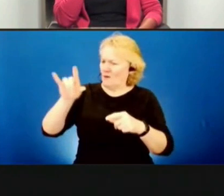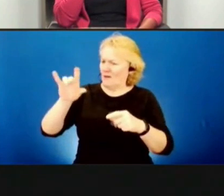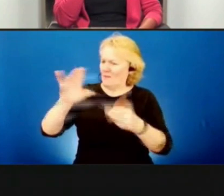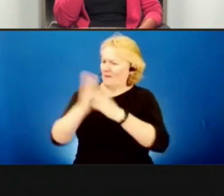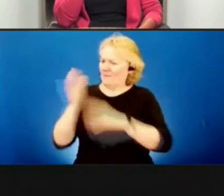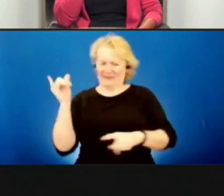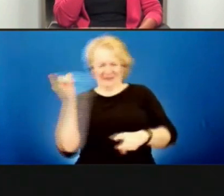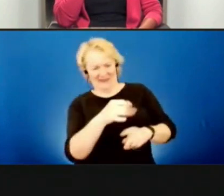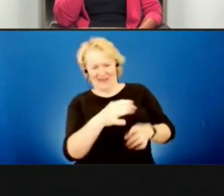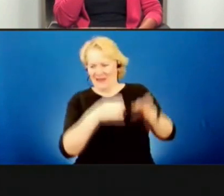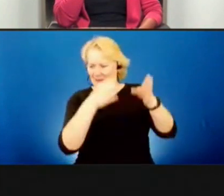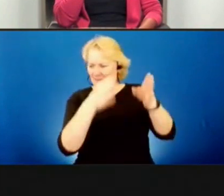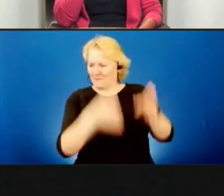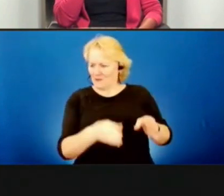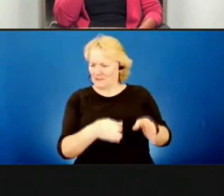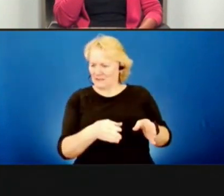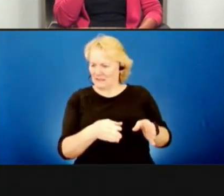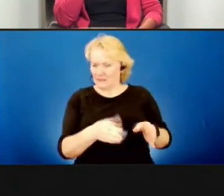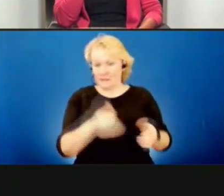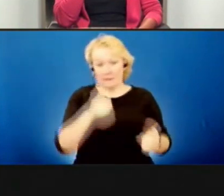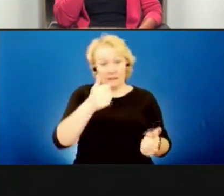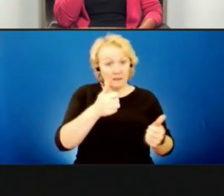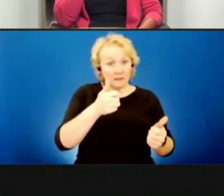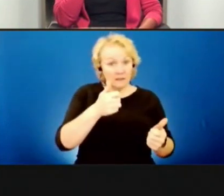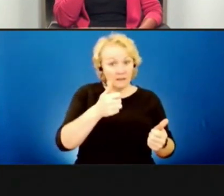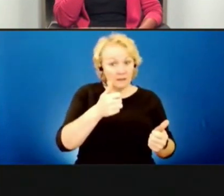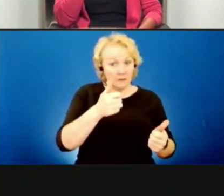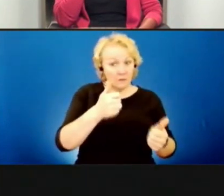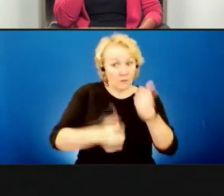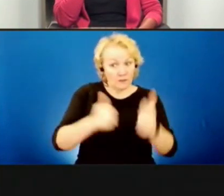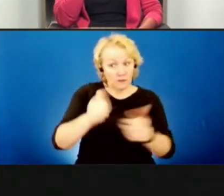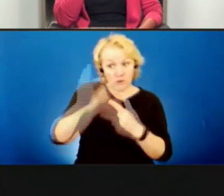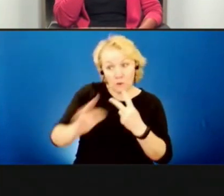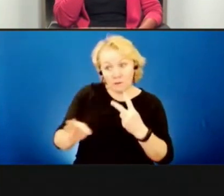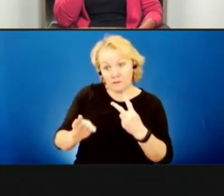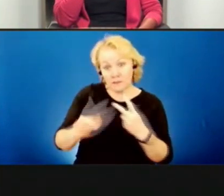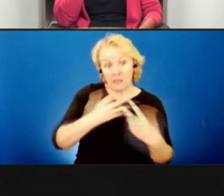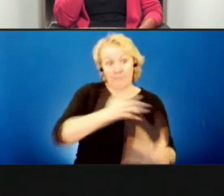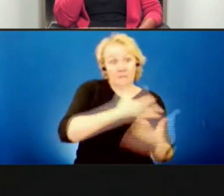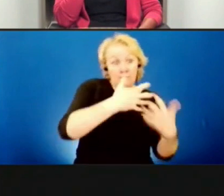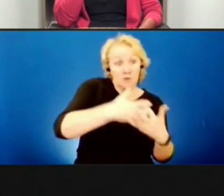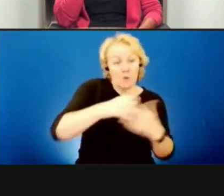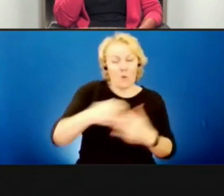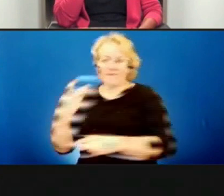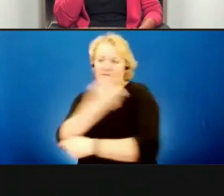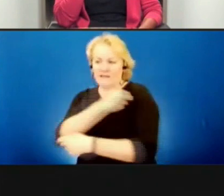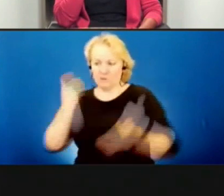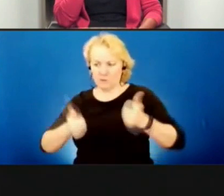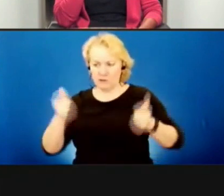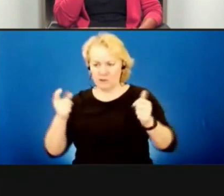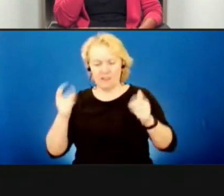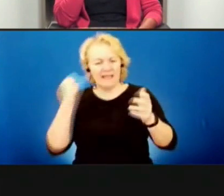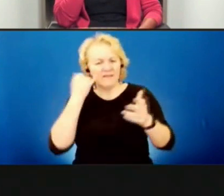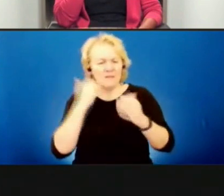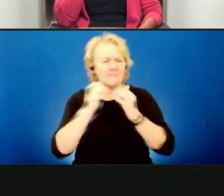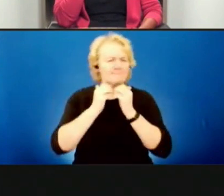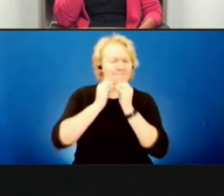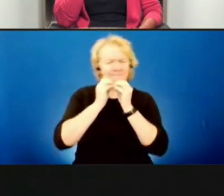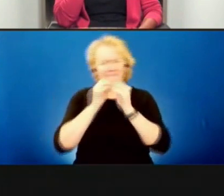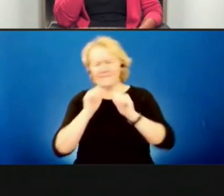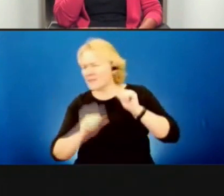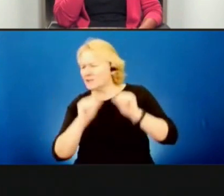has to choose a ventilator instead of a vaccine. If you're hesitant and have questions or concerns,